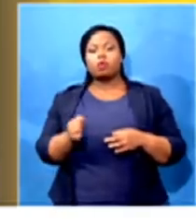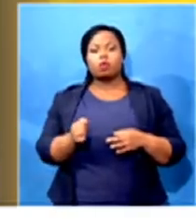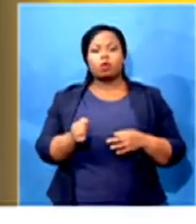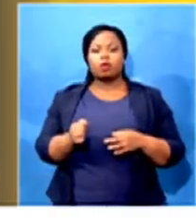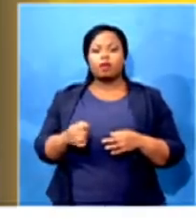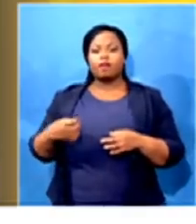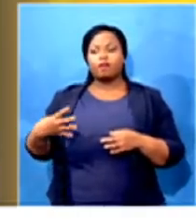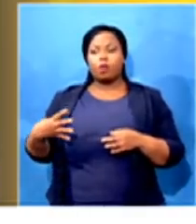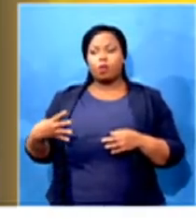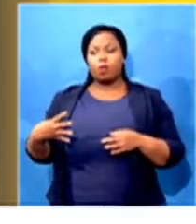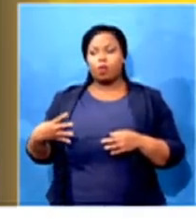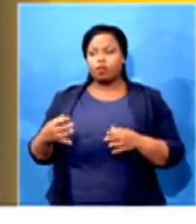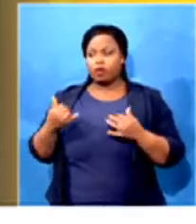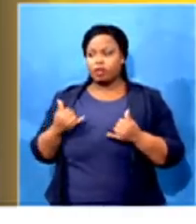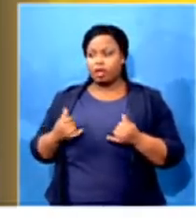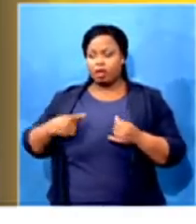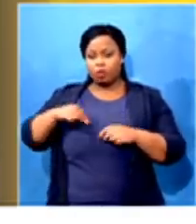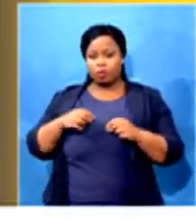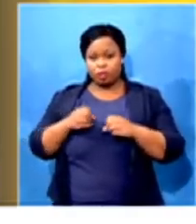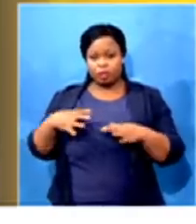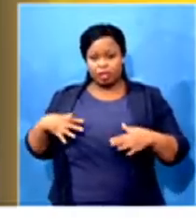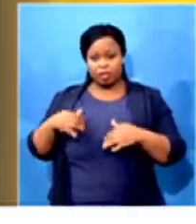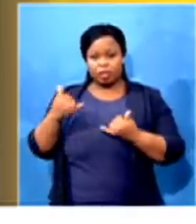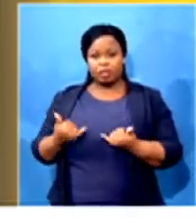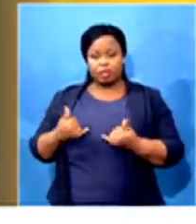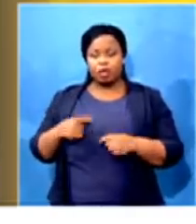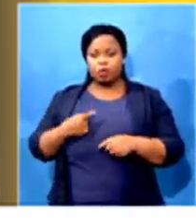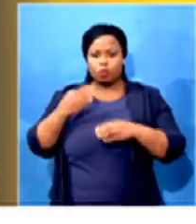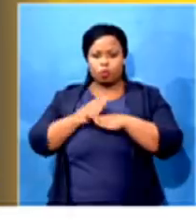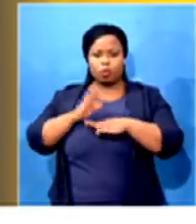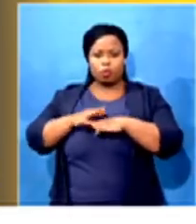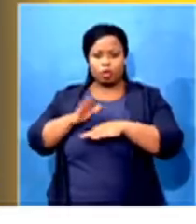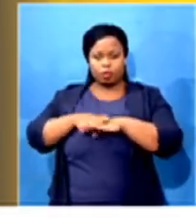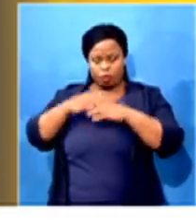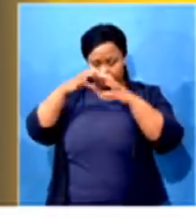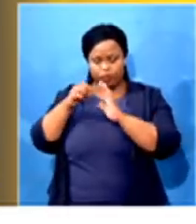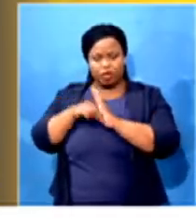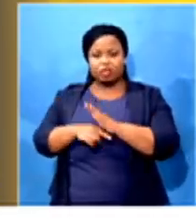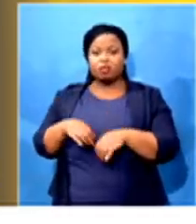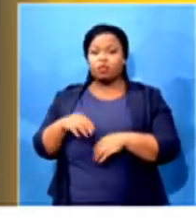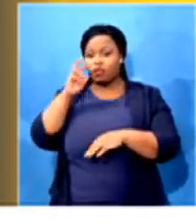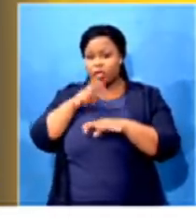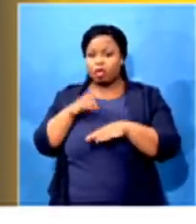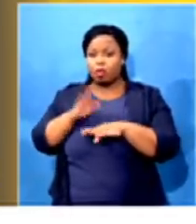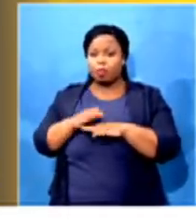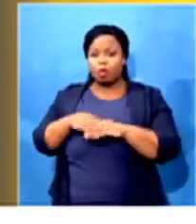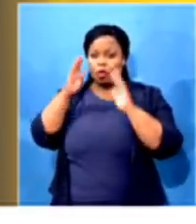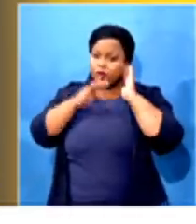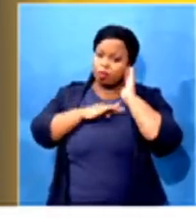at the beginning of the pandemic, and that's what we are working on. And as soon as we need more beds, we will